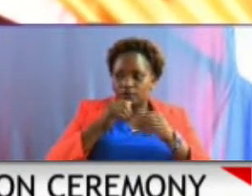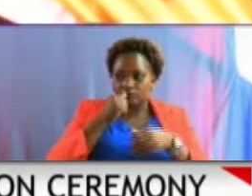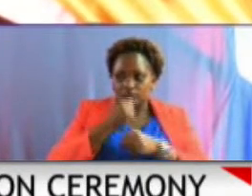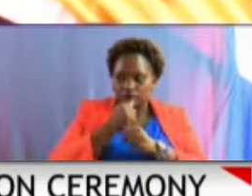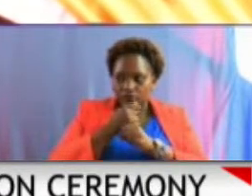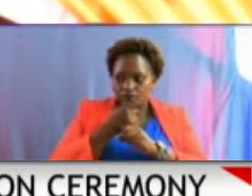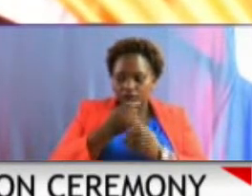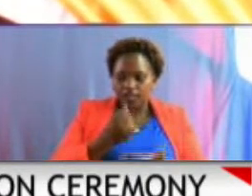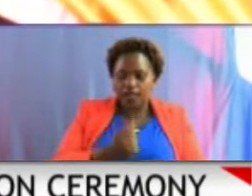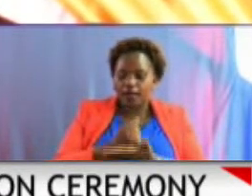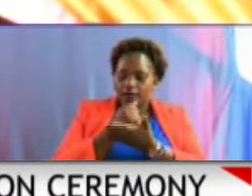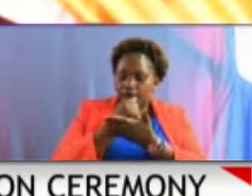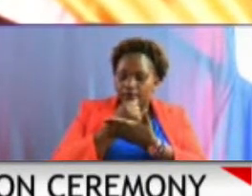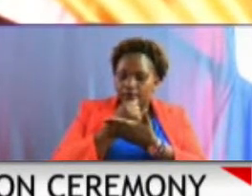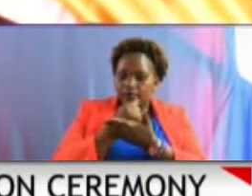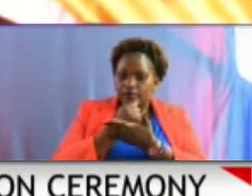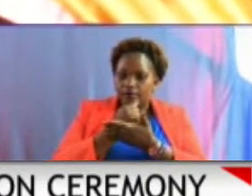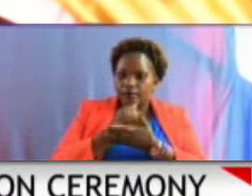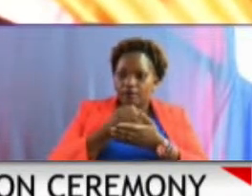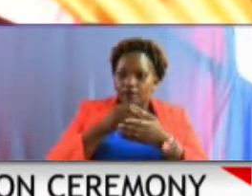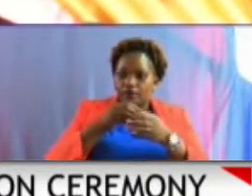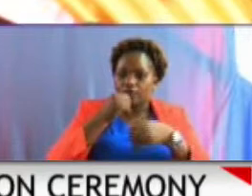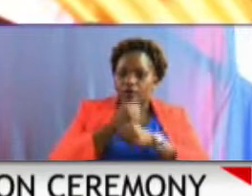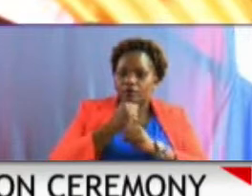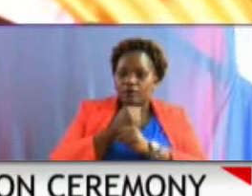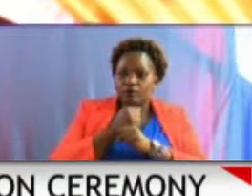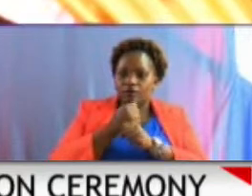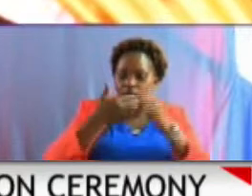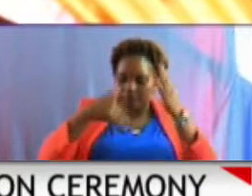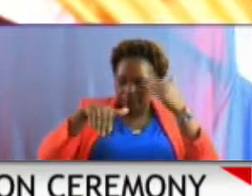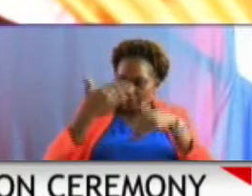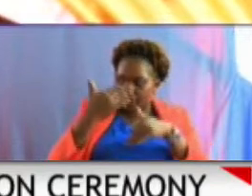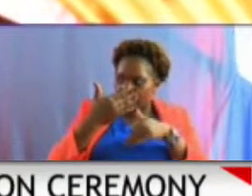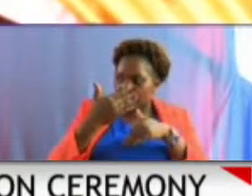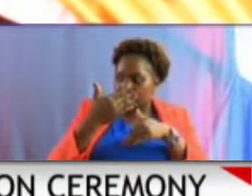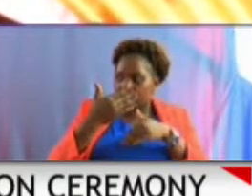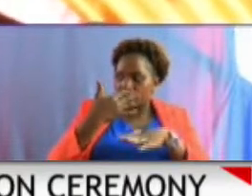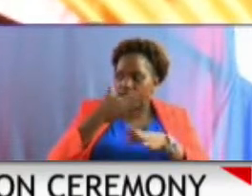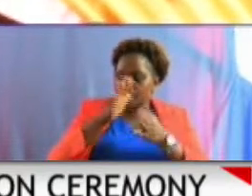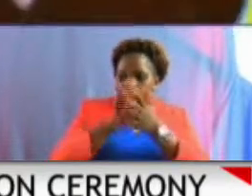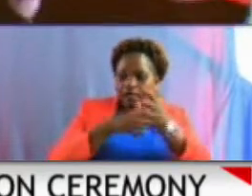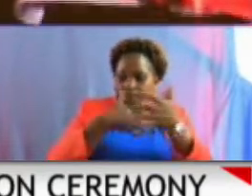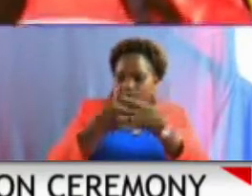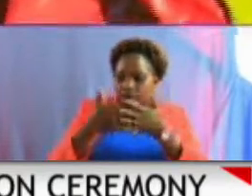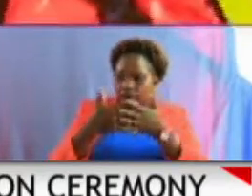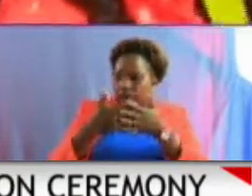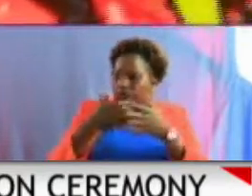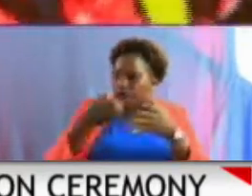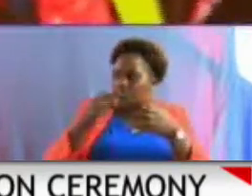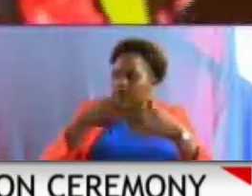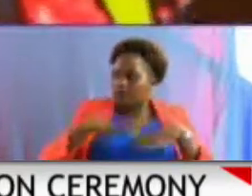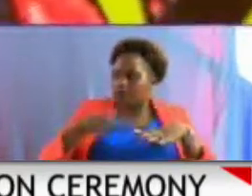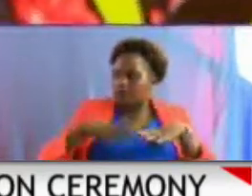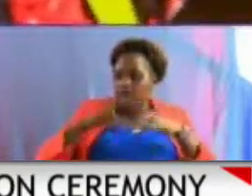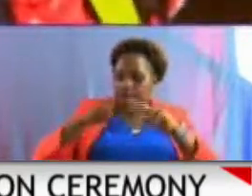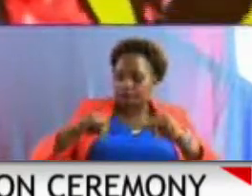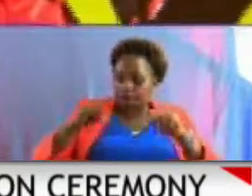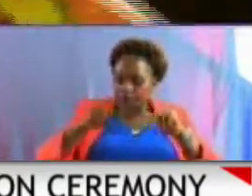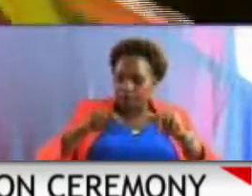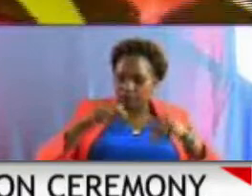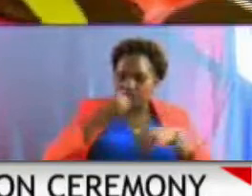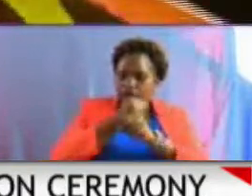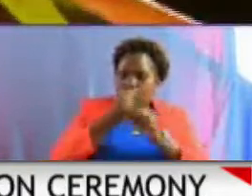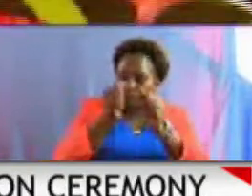will enhance the creation of professional networks of people and research